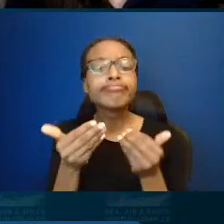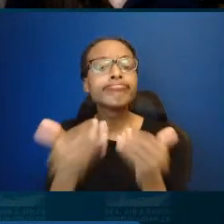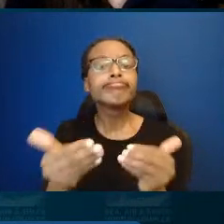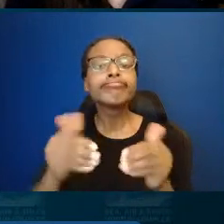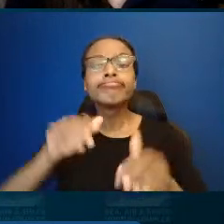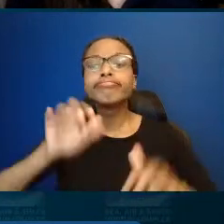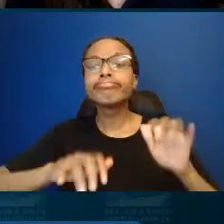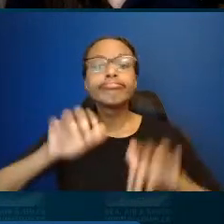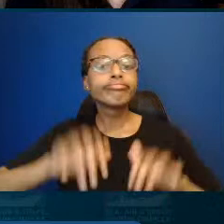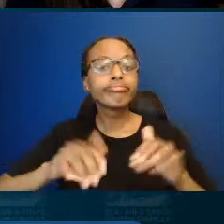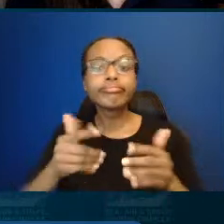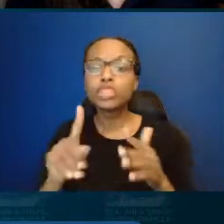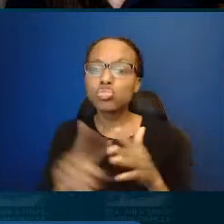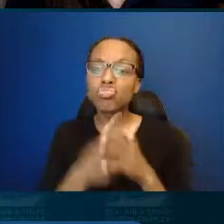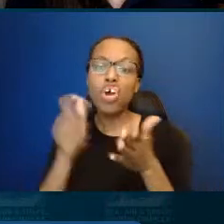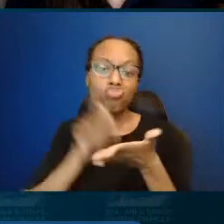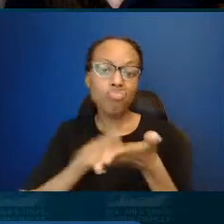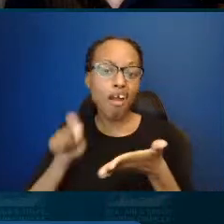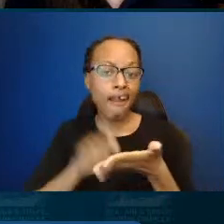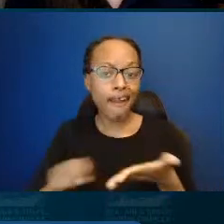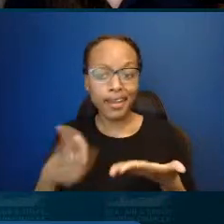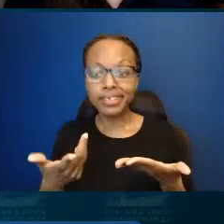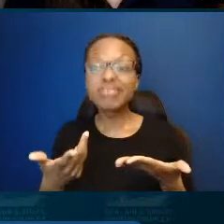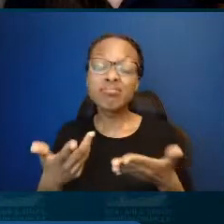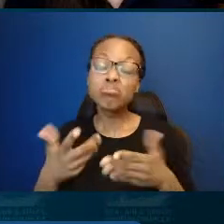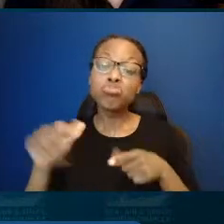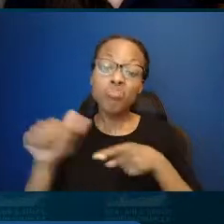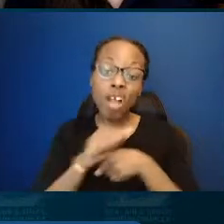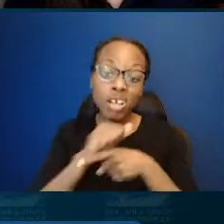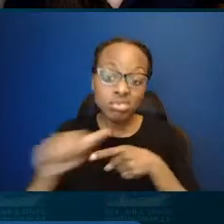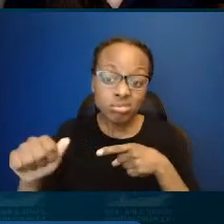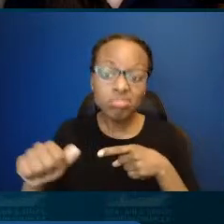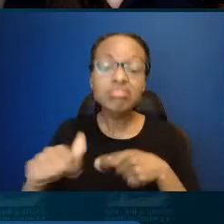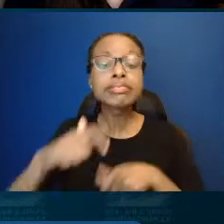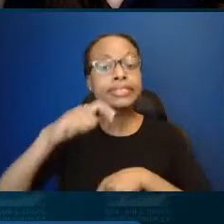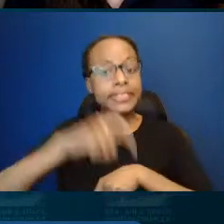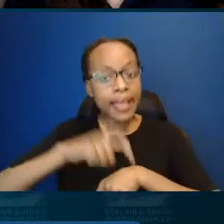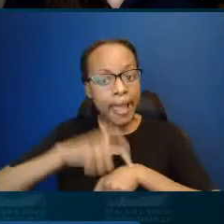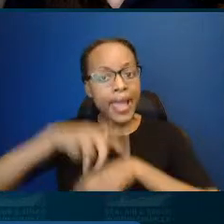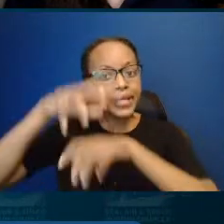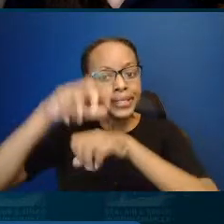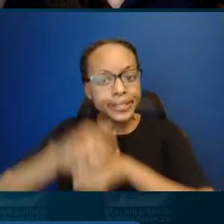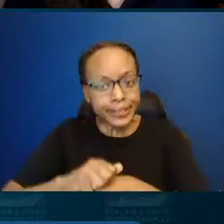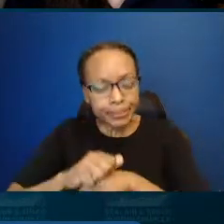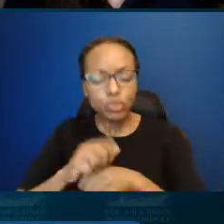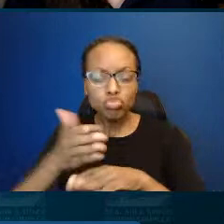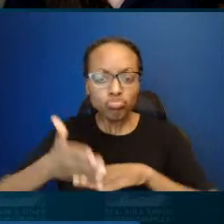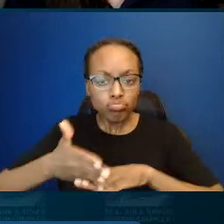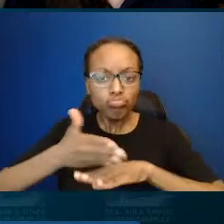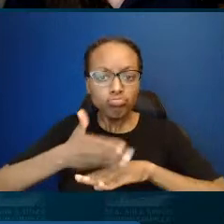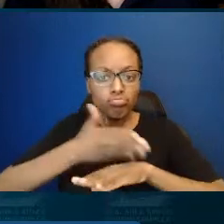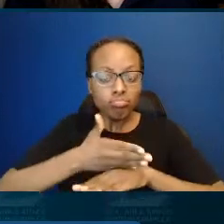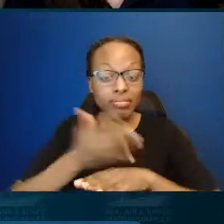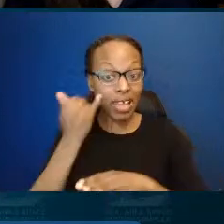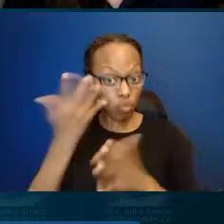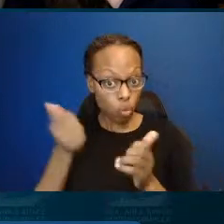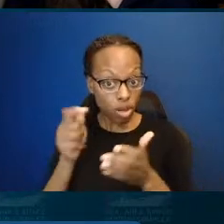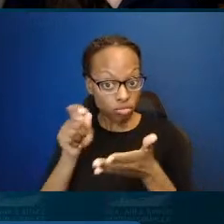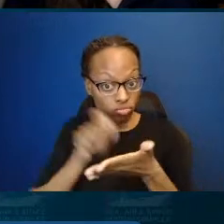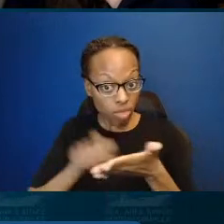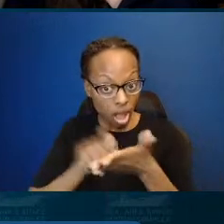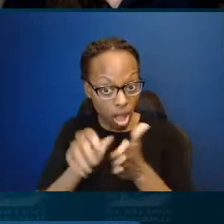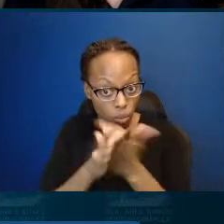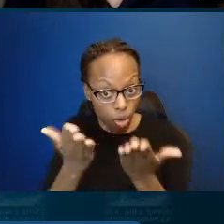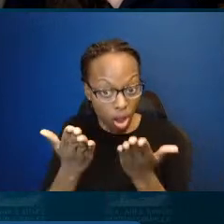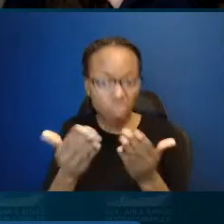takes practice. It takes time to kind of hone your craft. And so if you want to write a book, just start writing it. If it's not